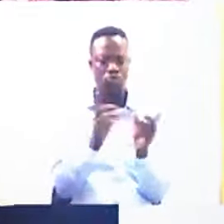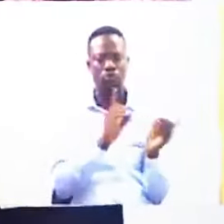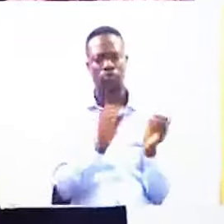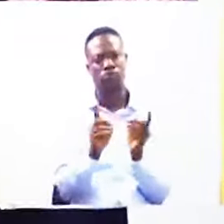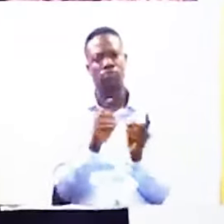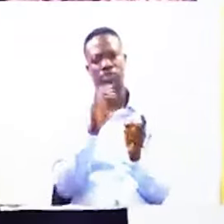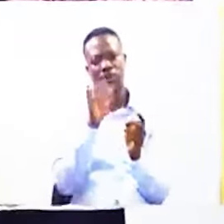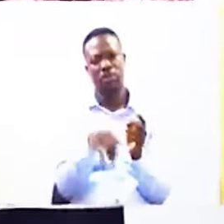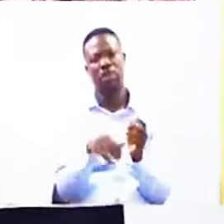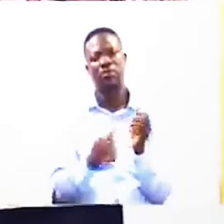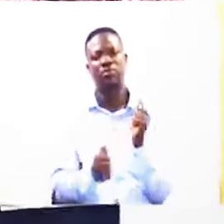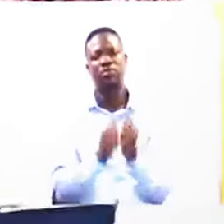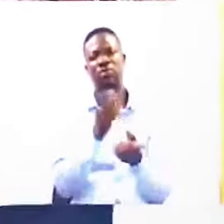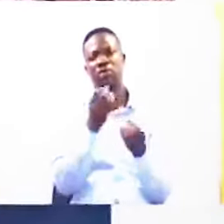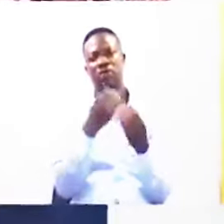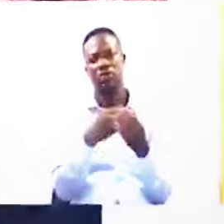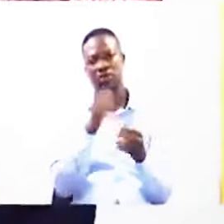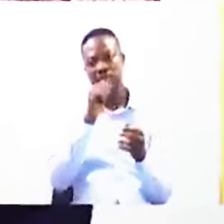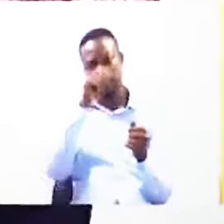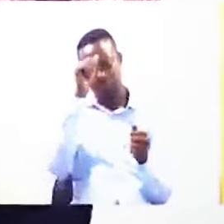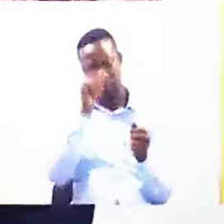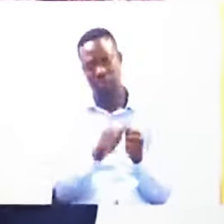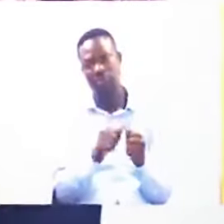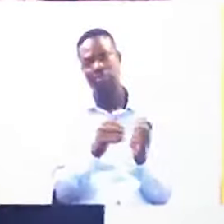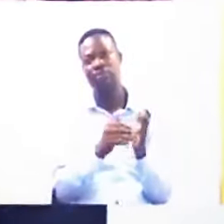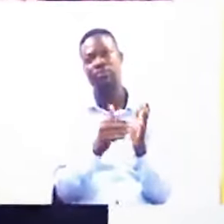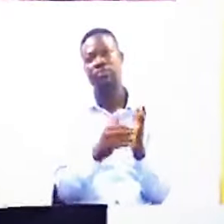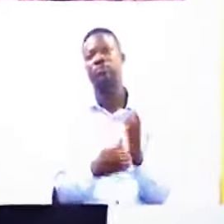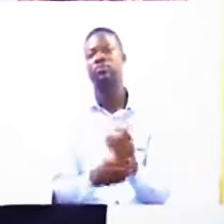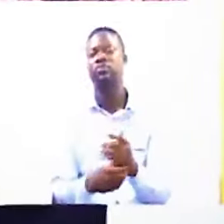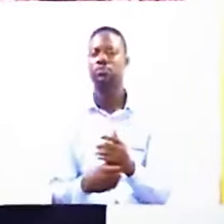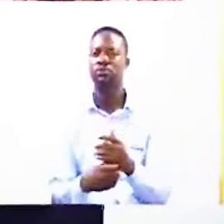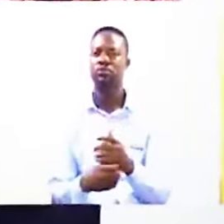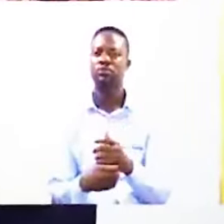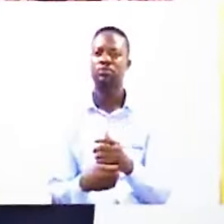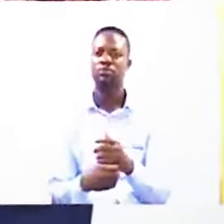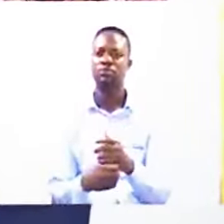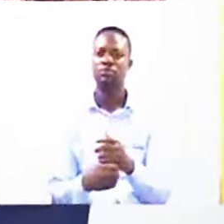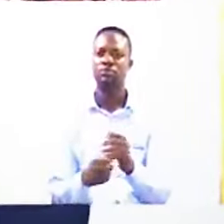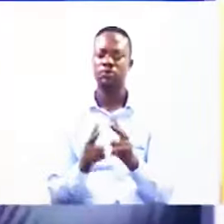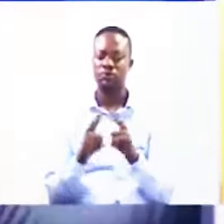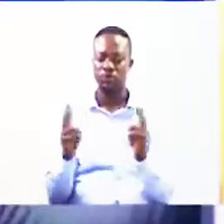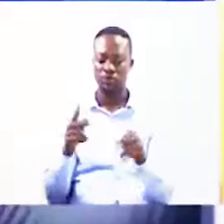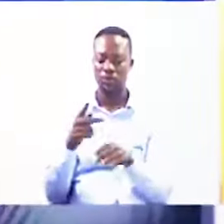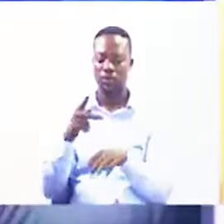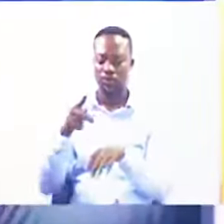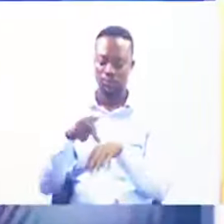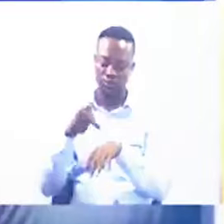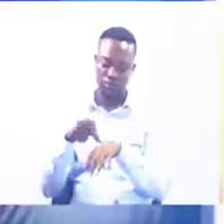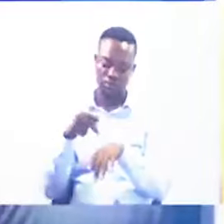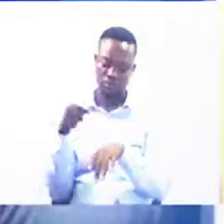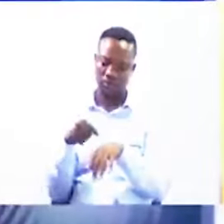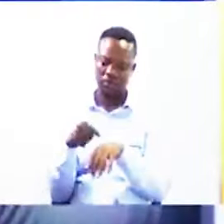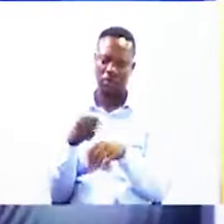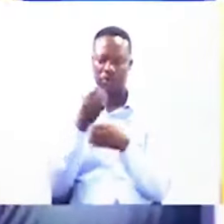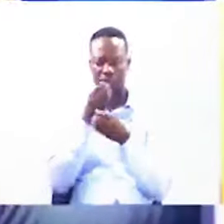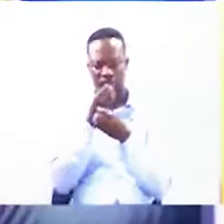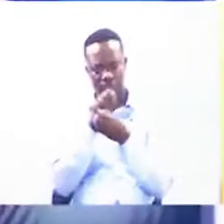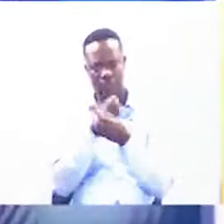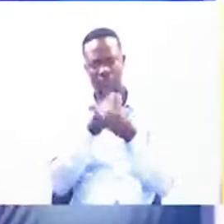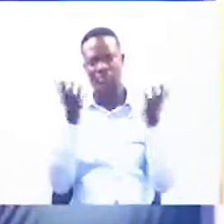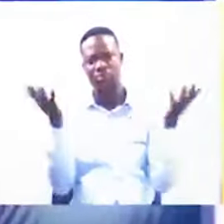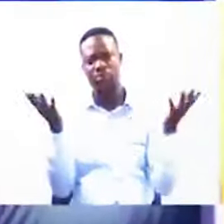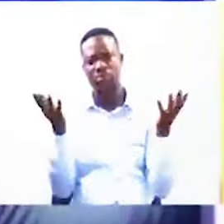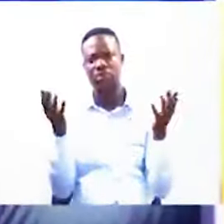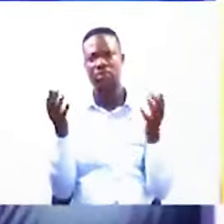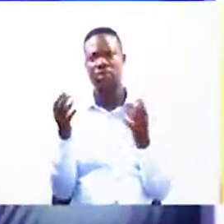na enu nso ana me bo modern se meye. So Peter's action was an open statement against what